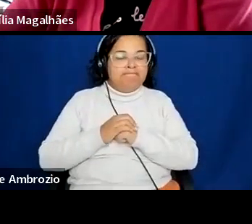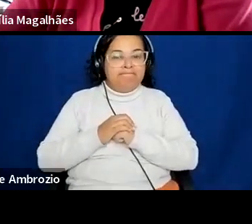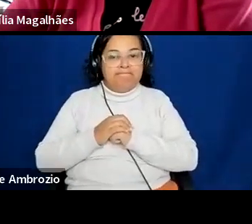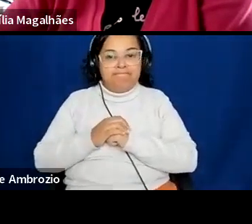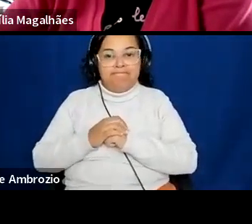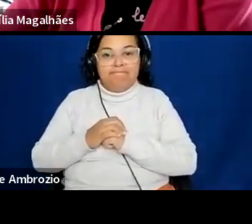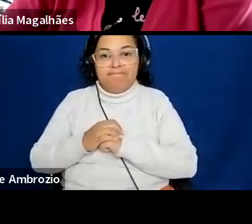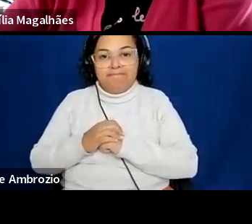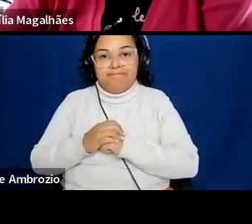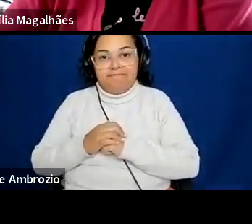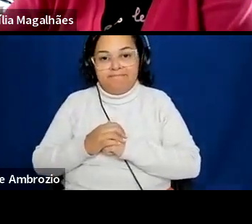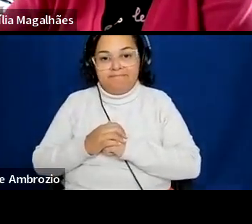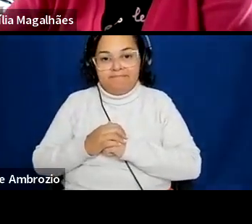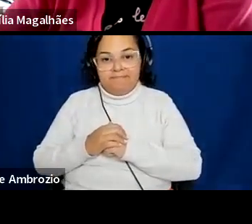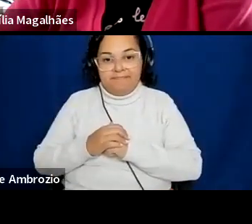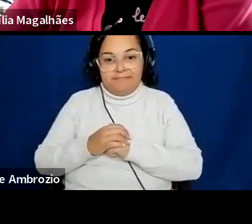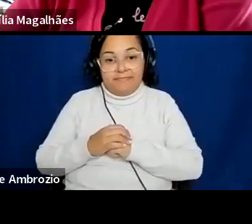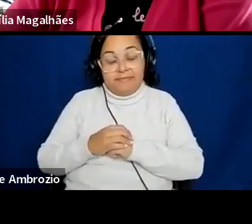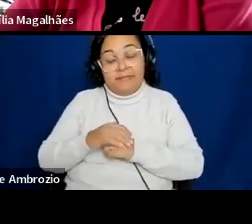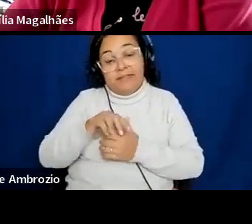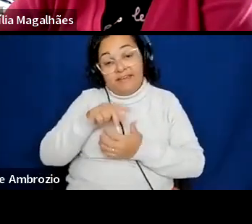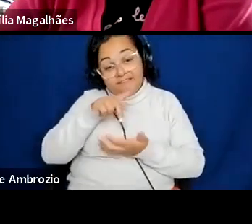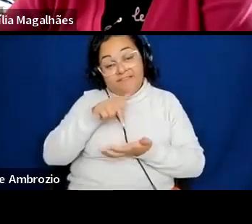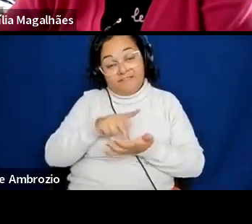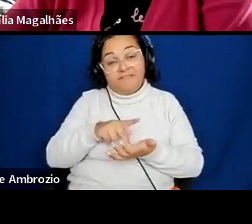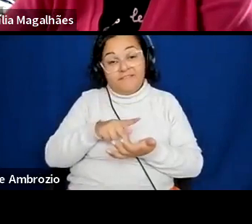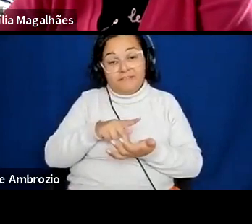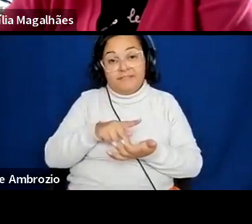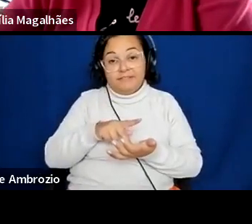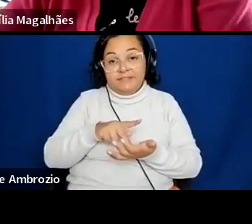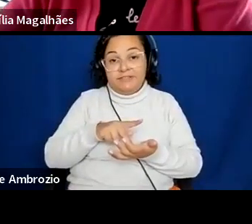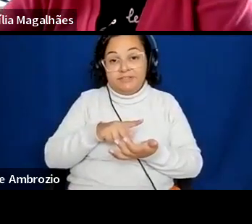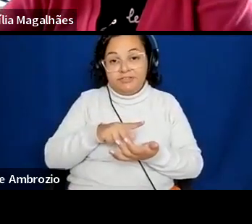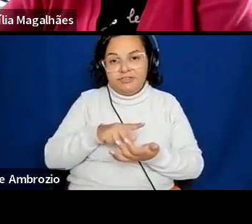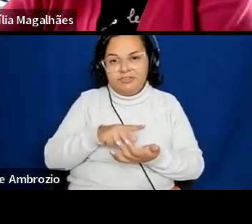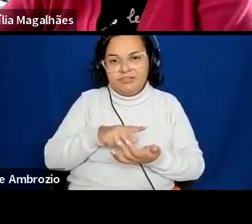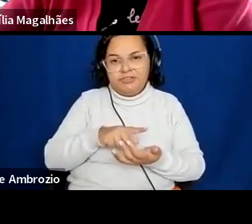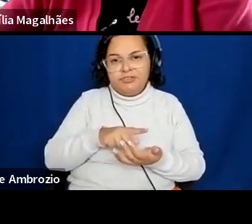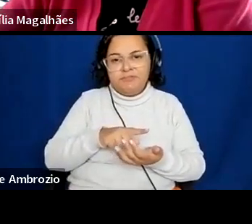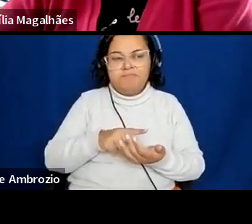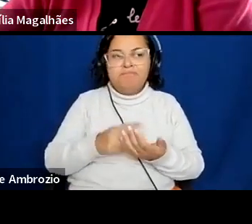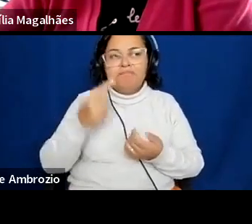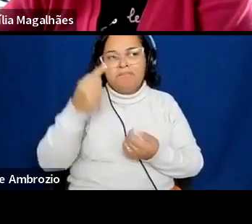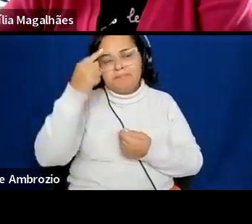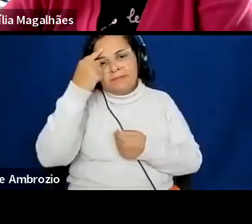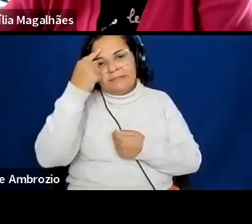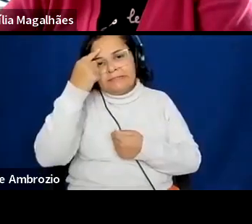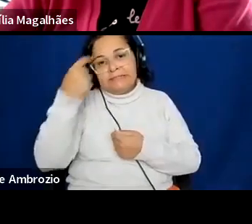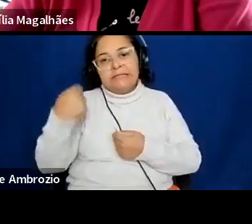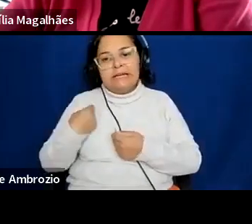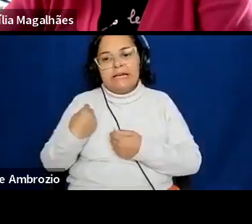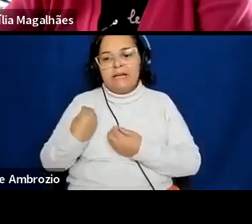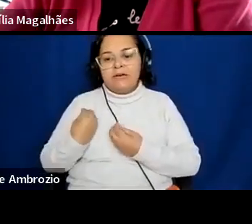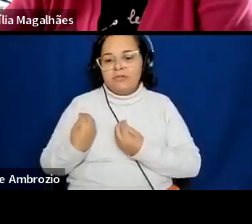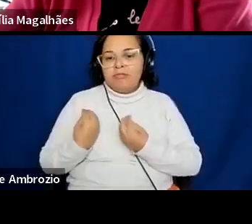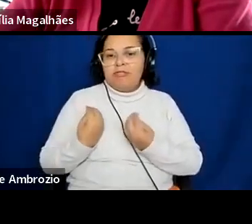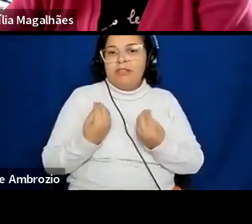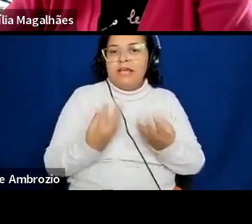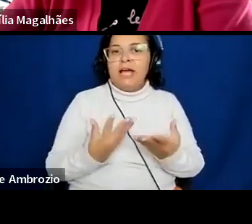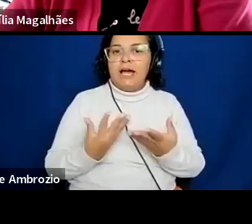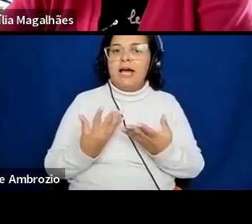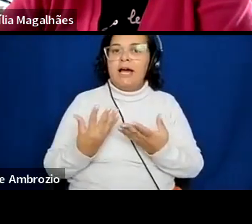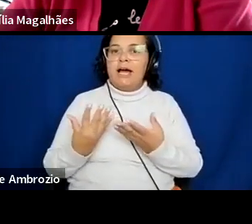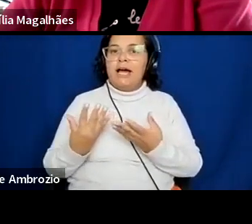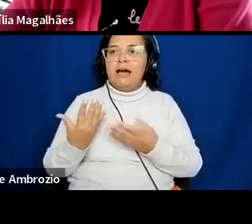it's all about what contribution we think we can make in any way to thinking about